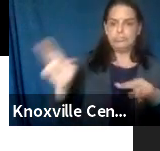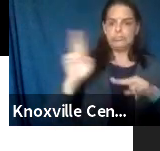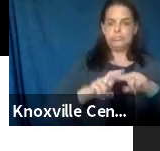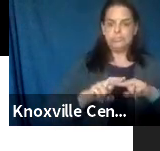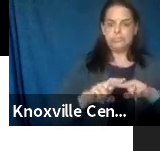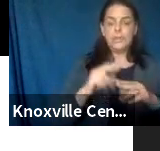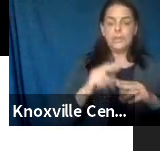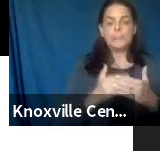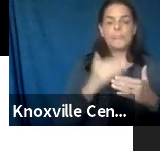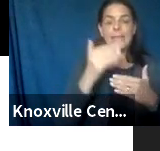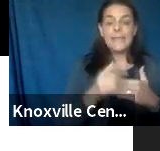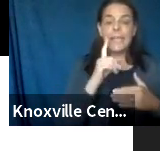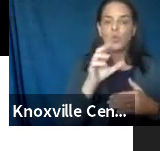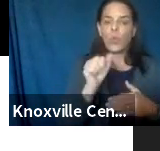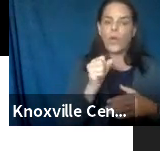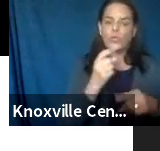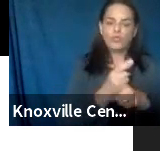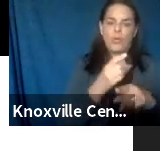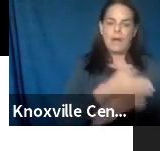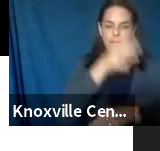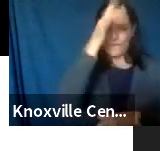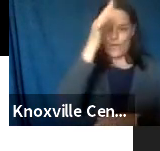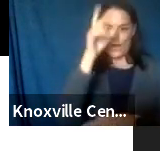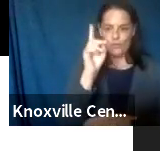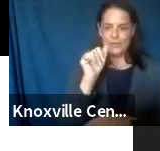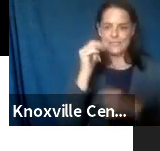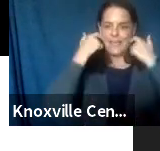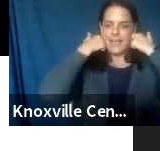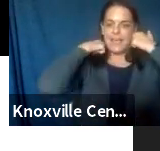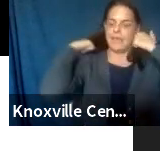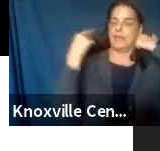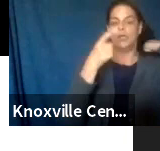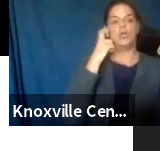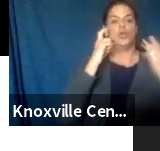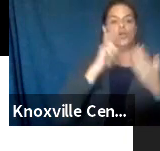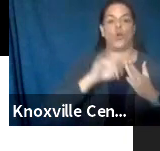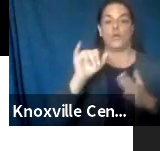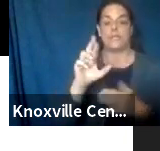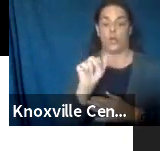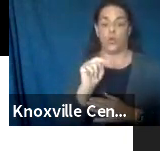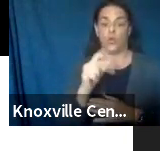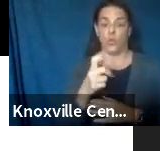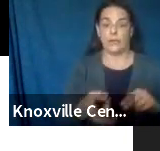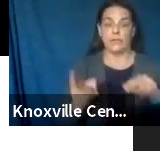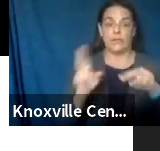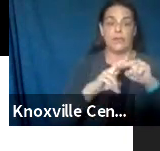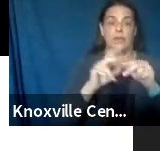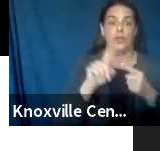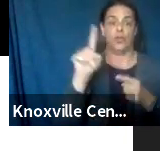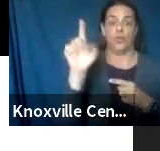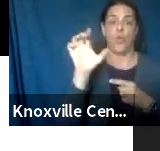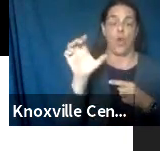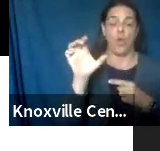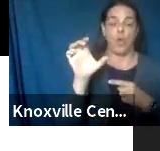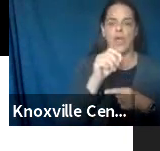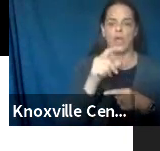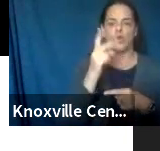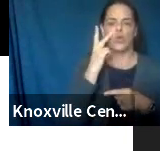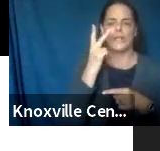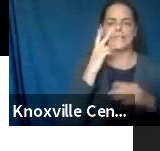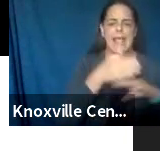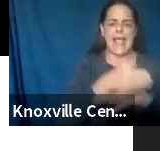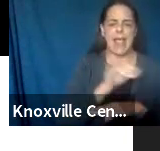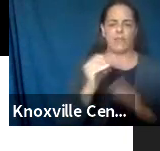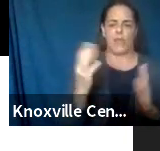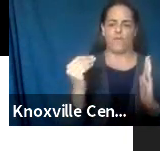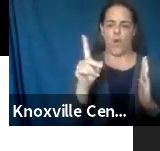is following Father's Day. And you'll notice again, the range has increased quite a bit, up to 100. And you'll see that after that